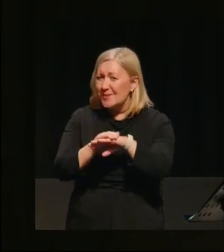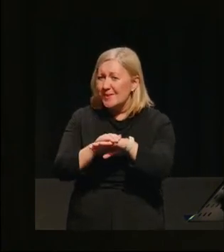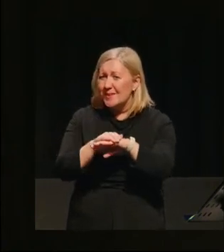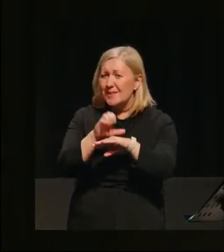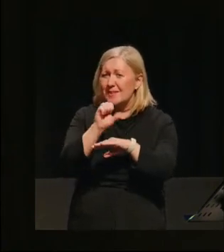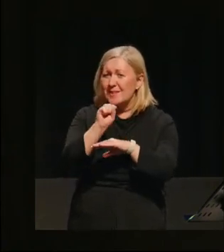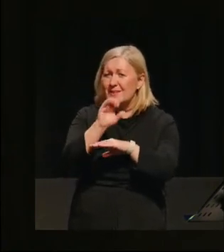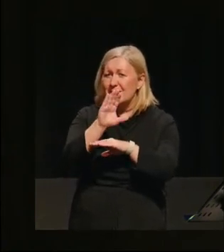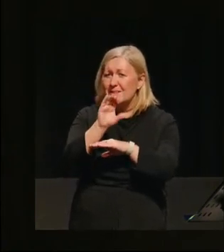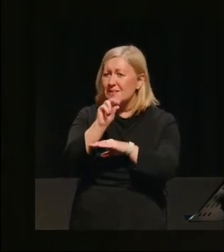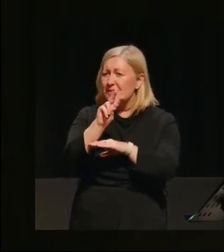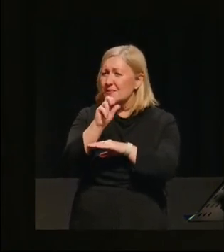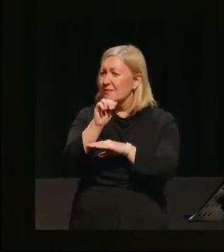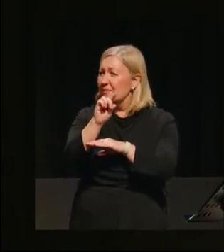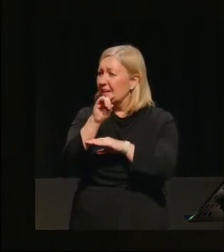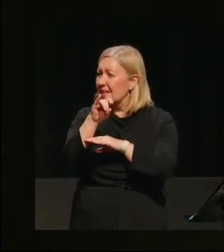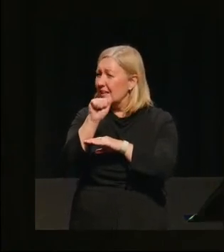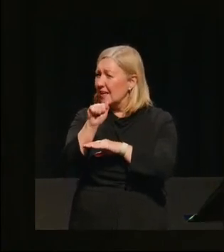in